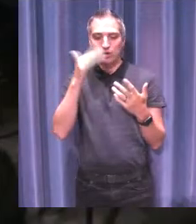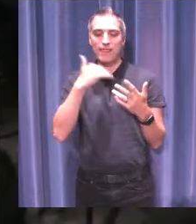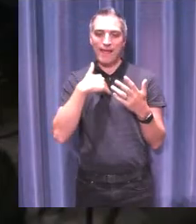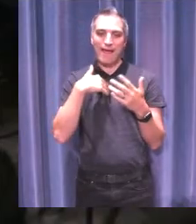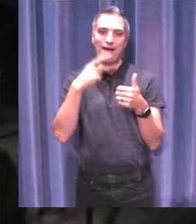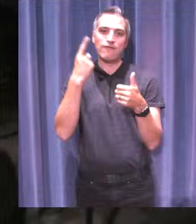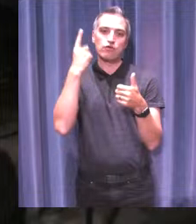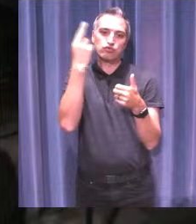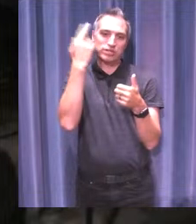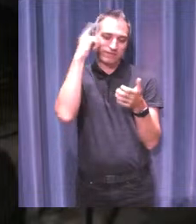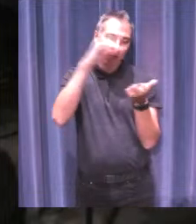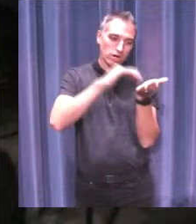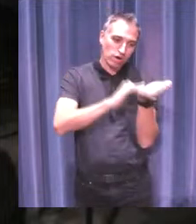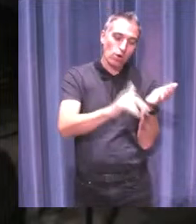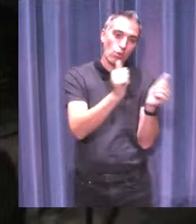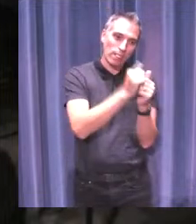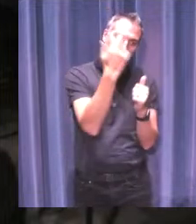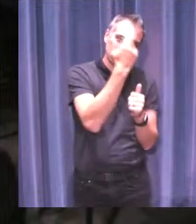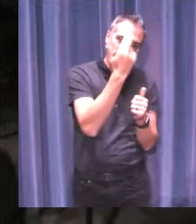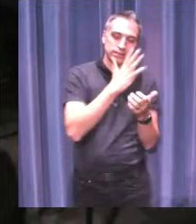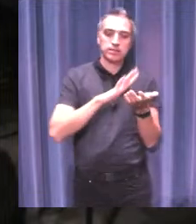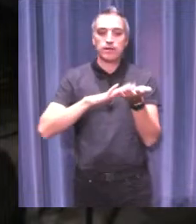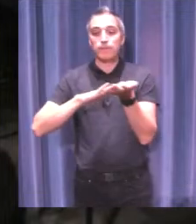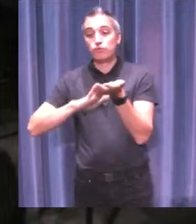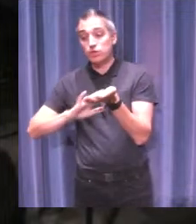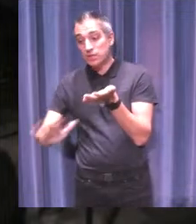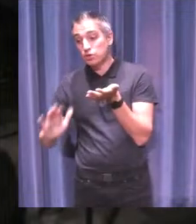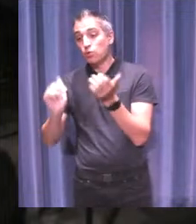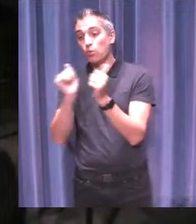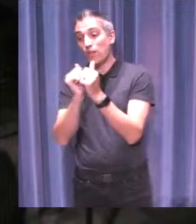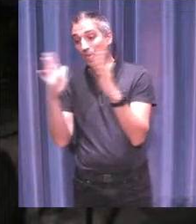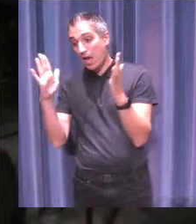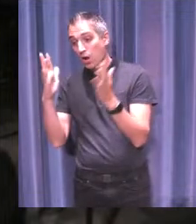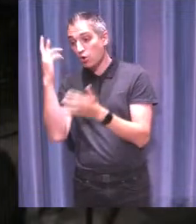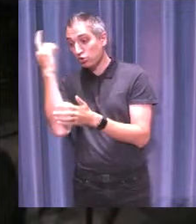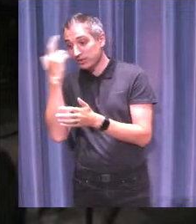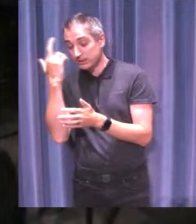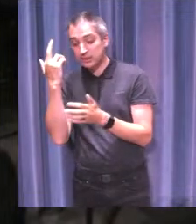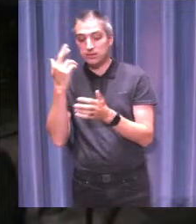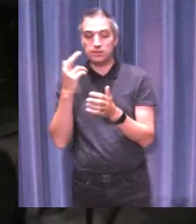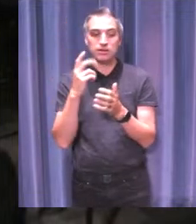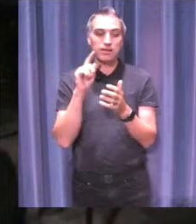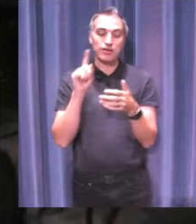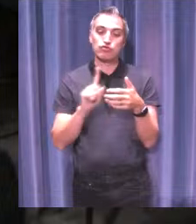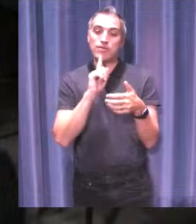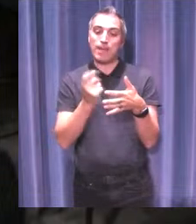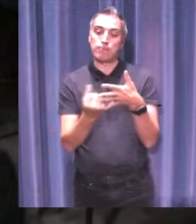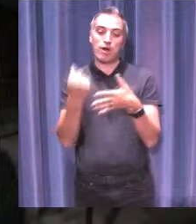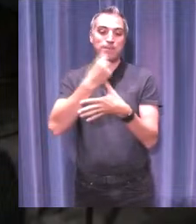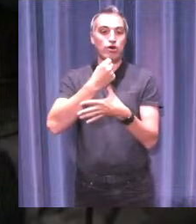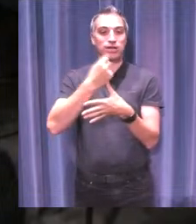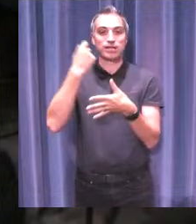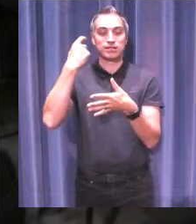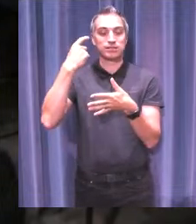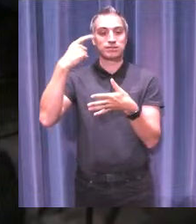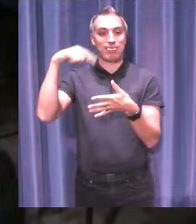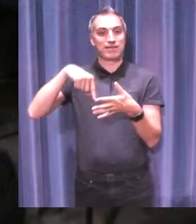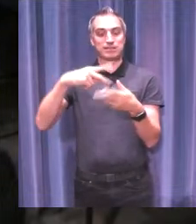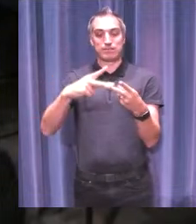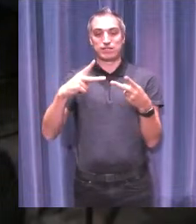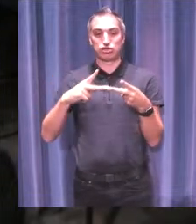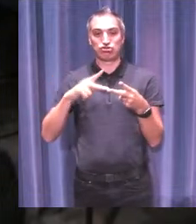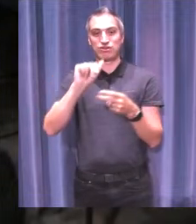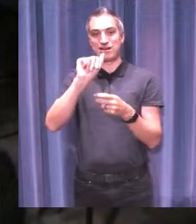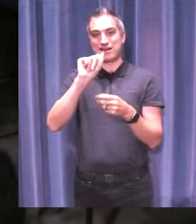for discharge with cause, provisions for discharge without cause. This primarily should be a position of